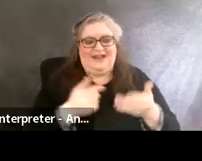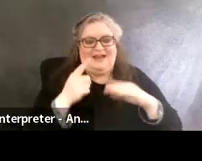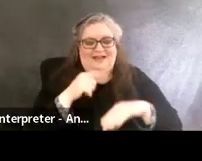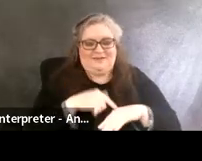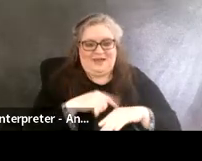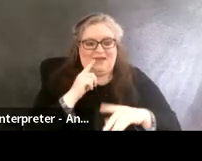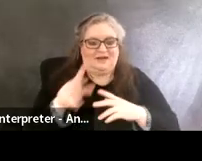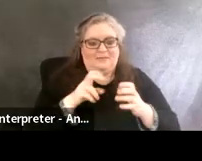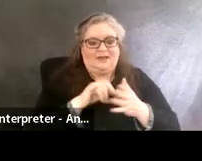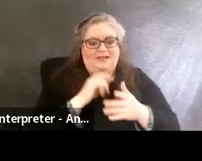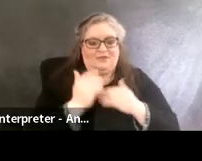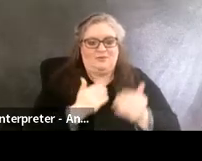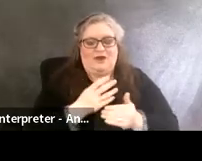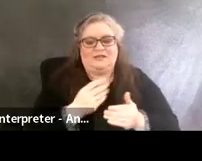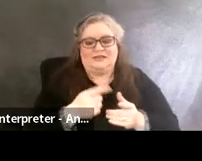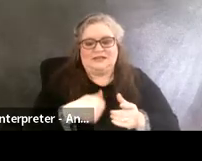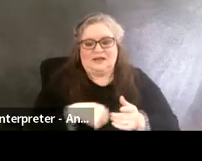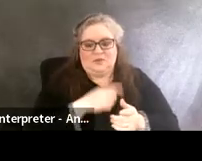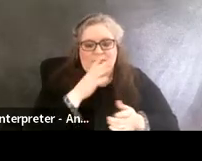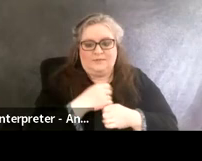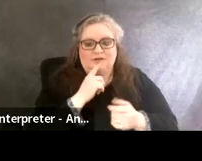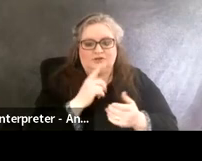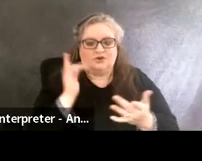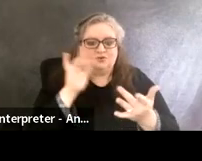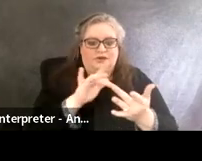the process, and we'll be sure to reach